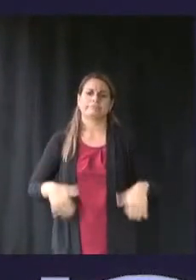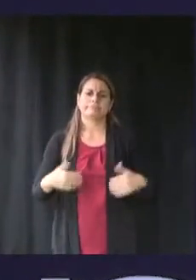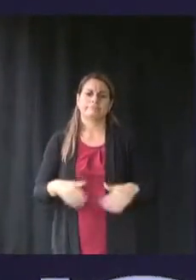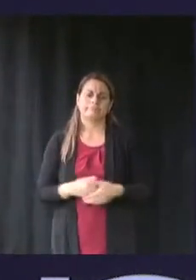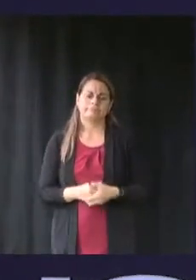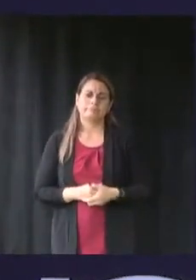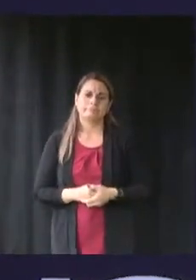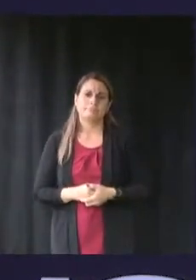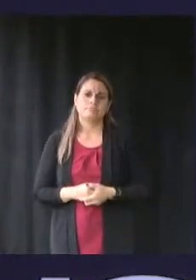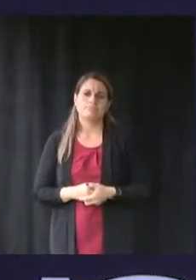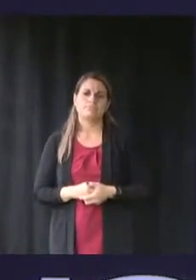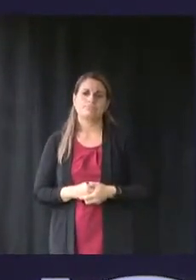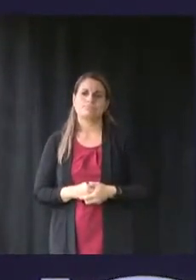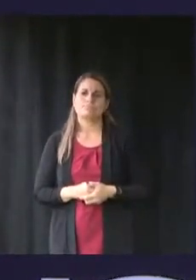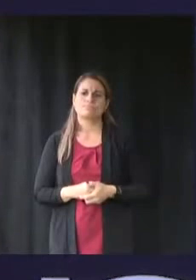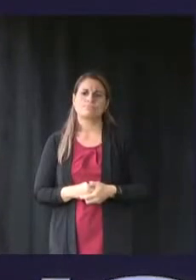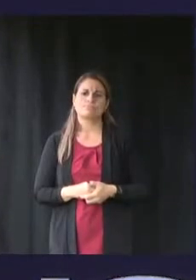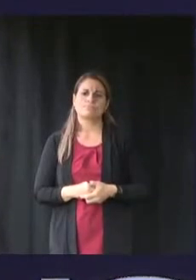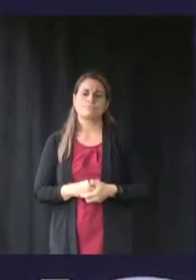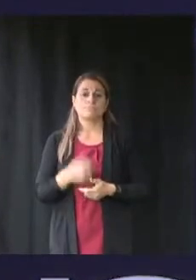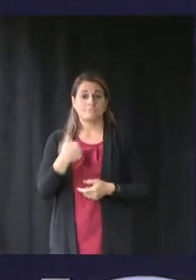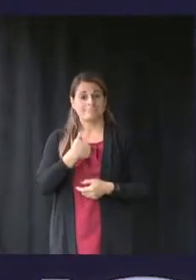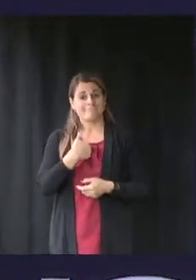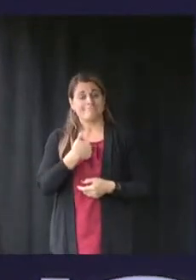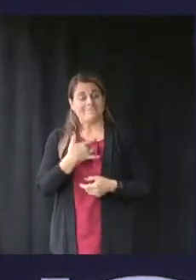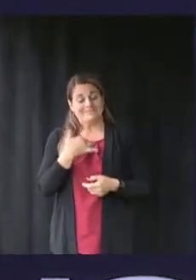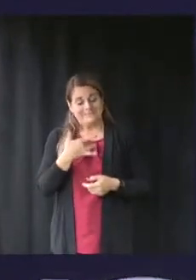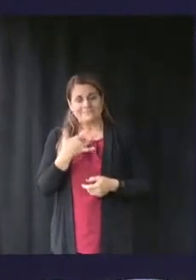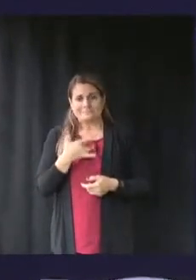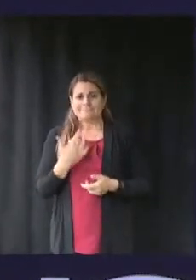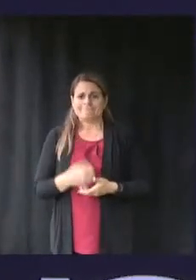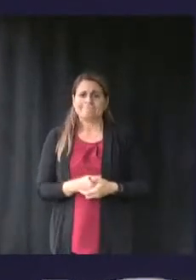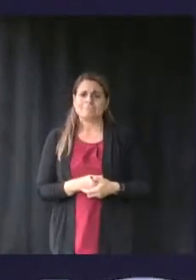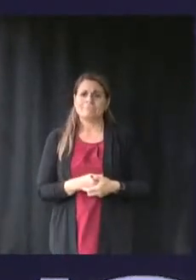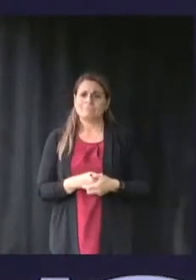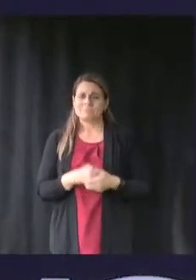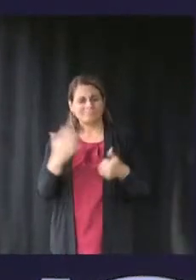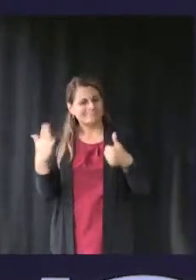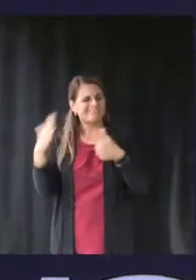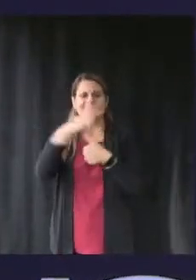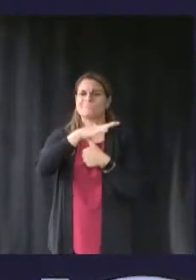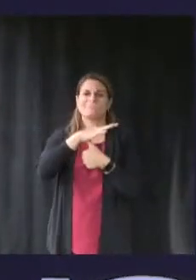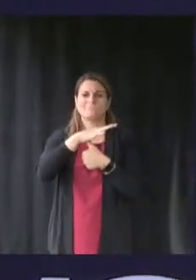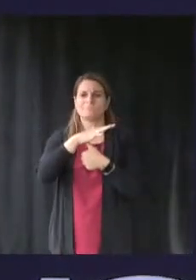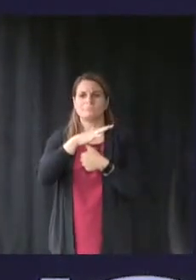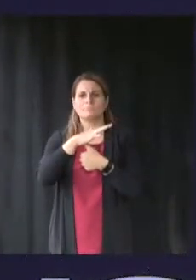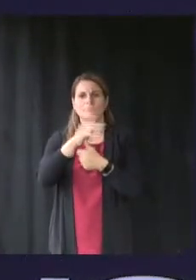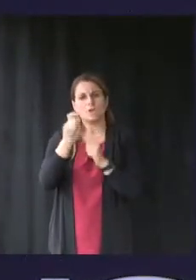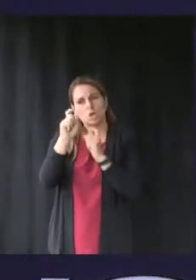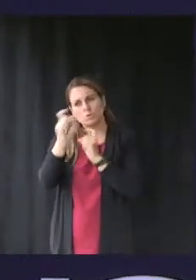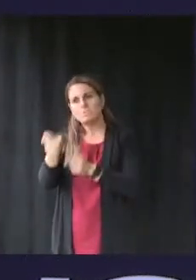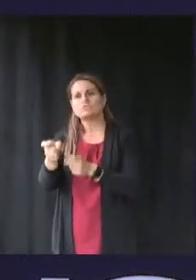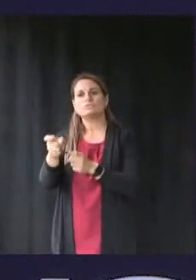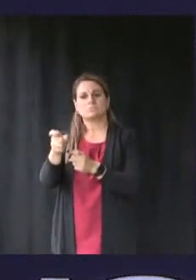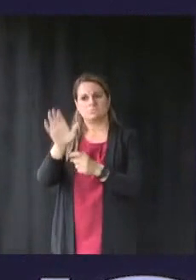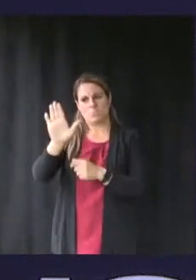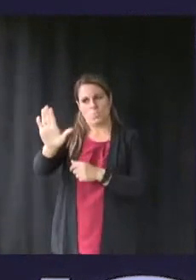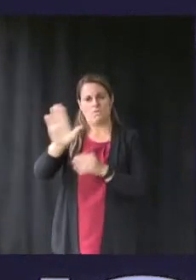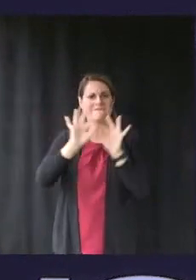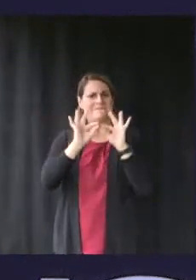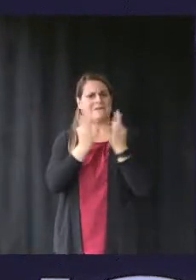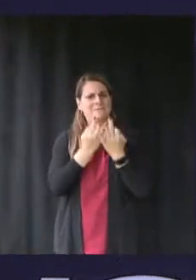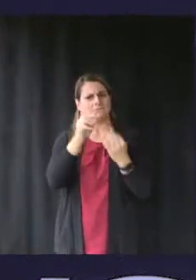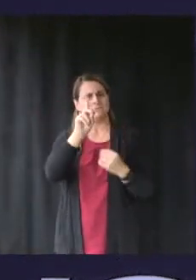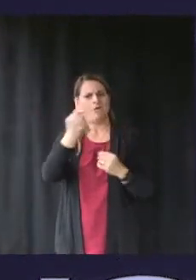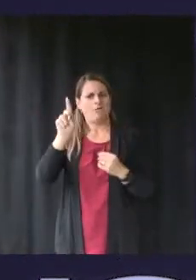it's going to rate high among your family's many great and lasting contributions to the country, Chris. And I know this is truly a